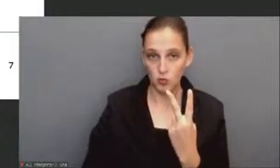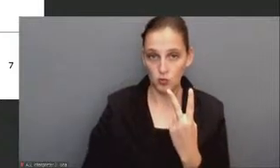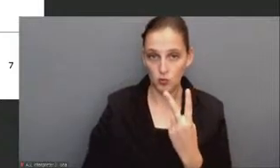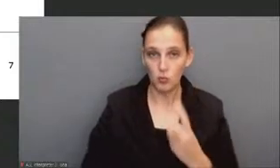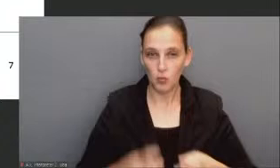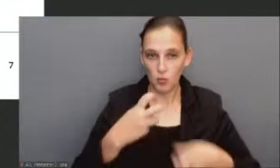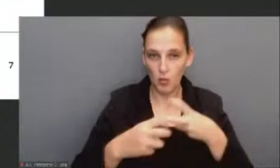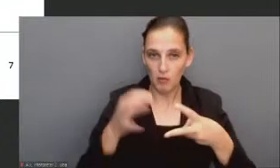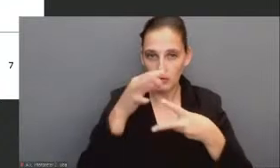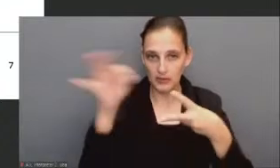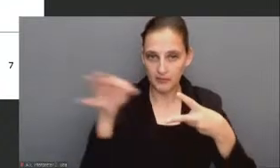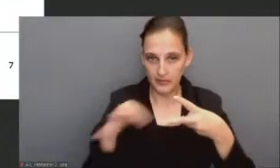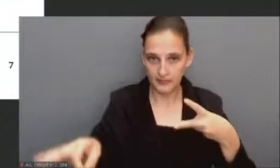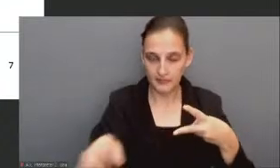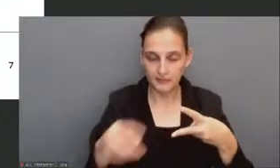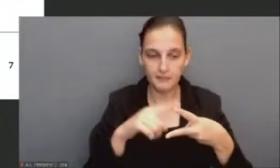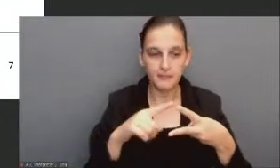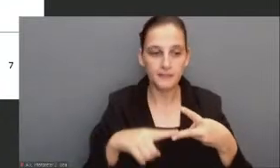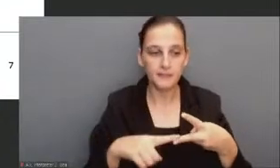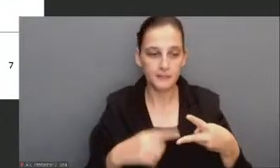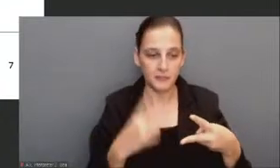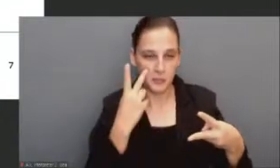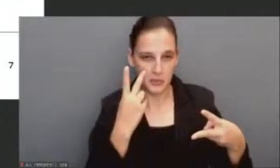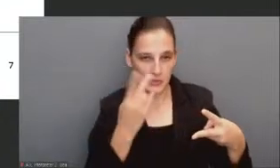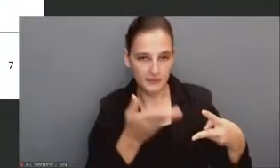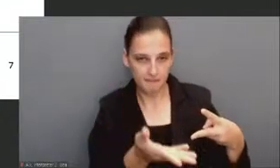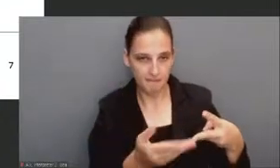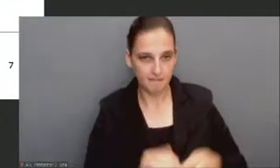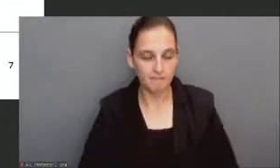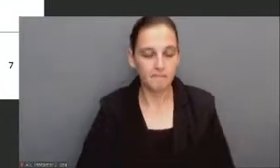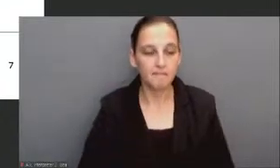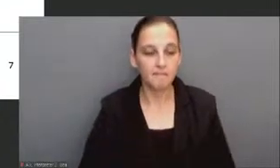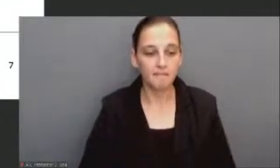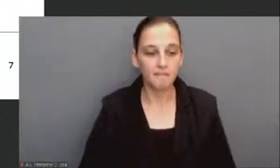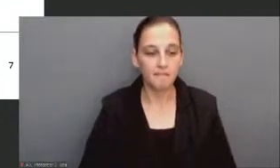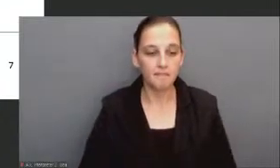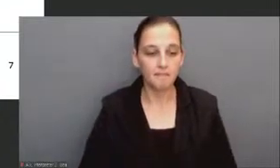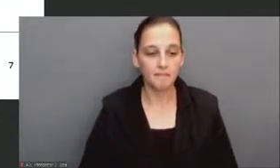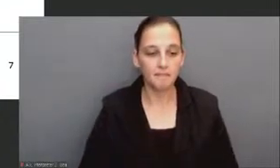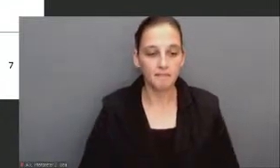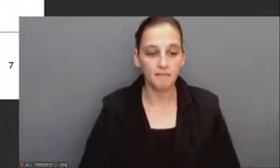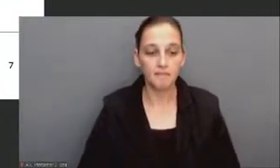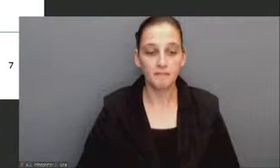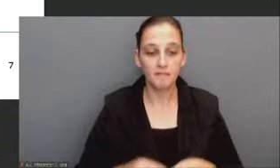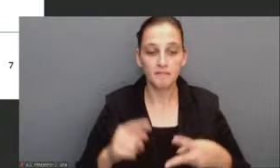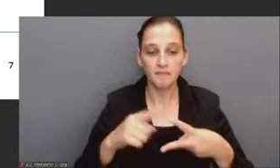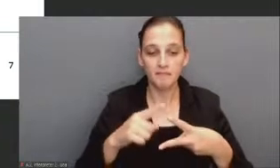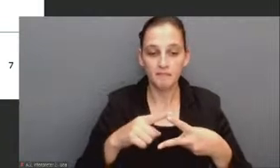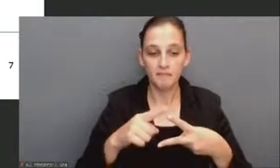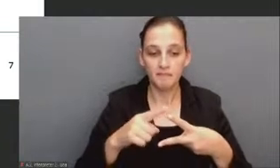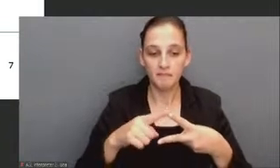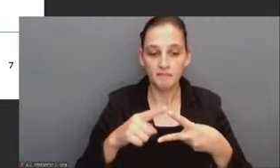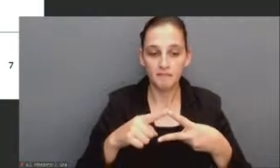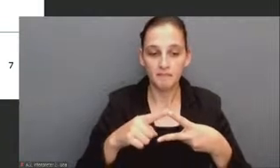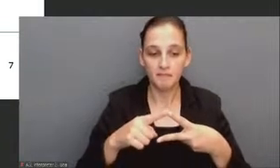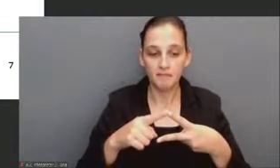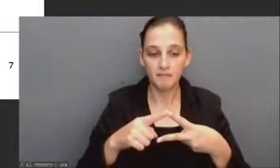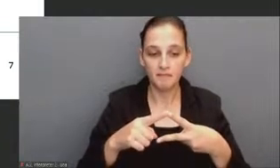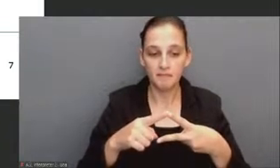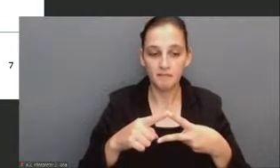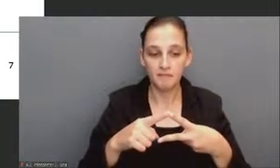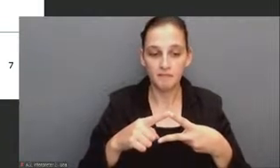listed here on this slide. The first one reflects really the lack of a robust investment in